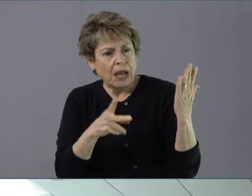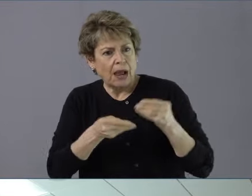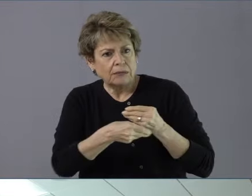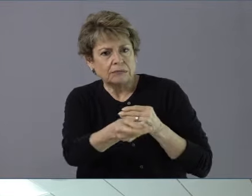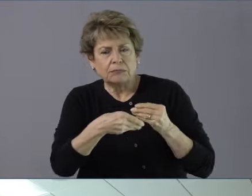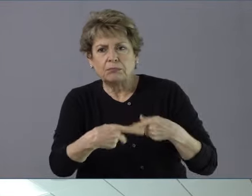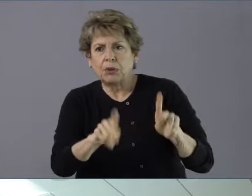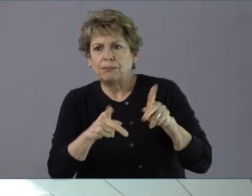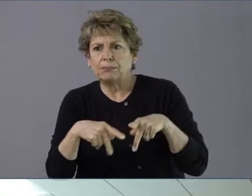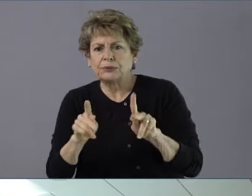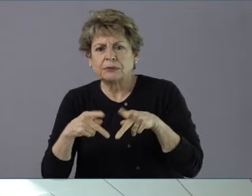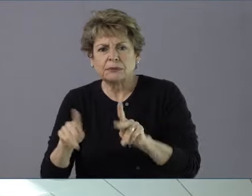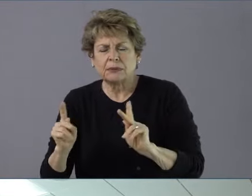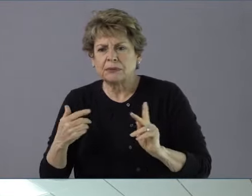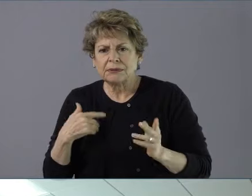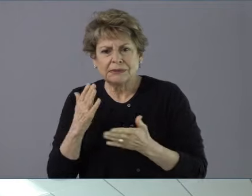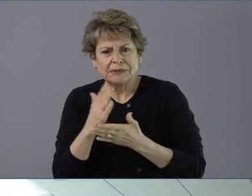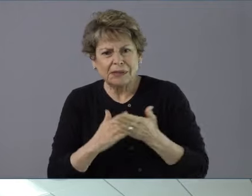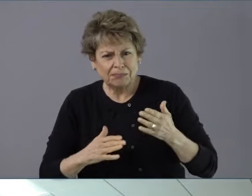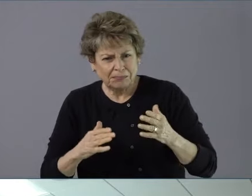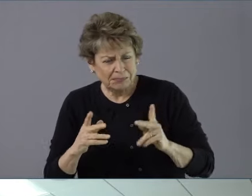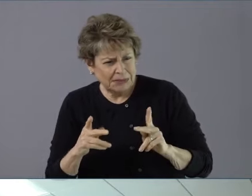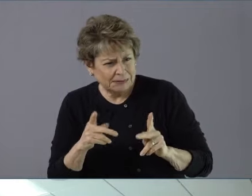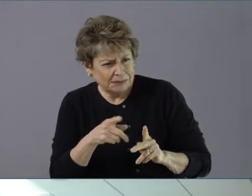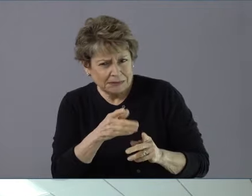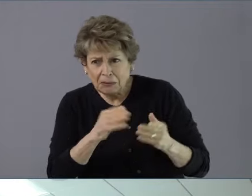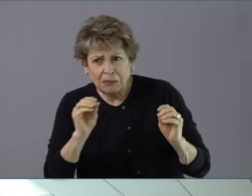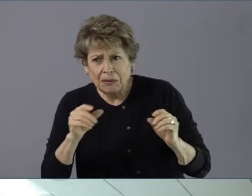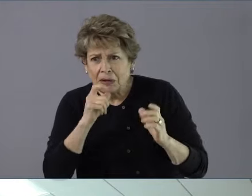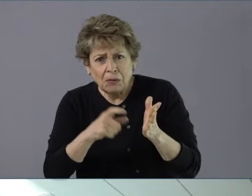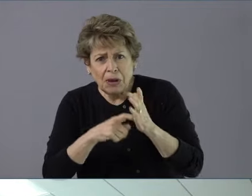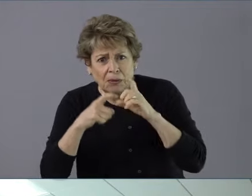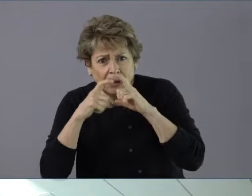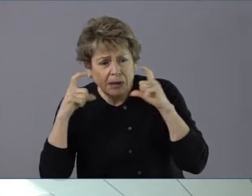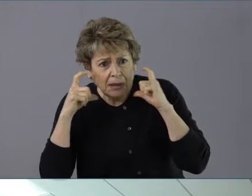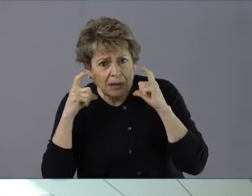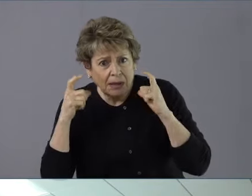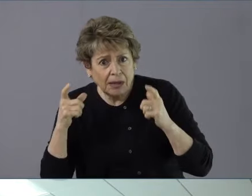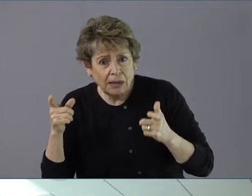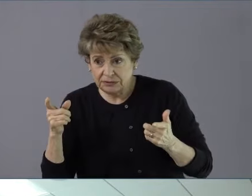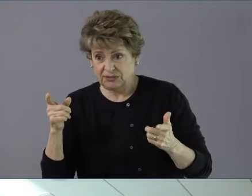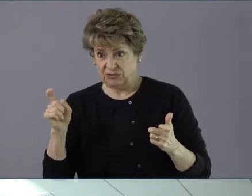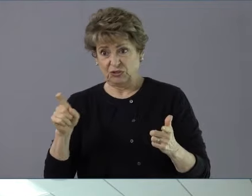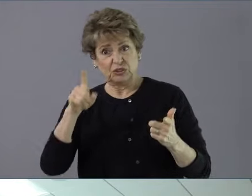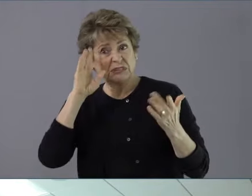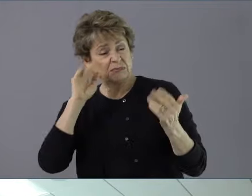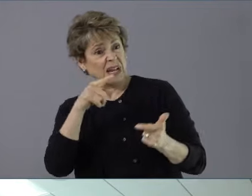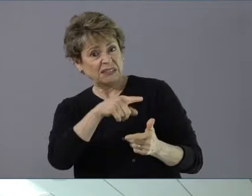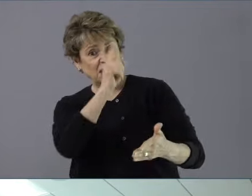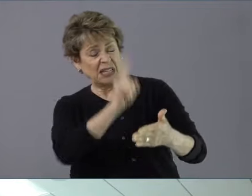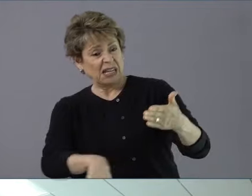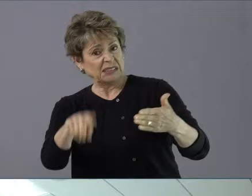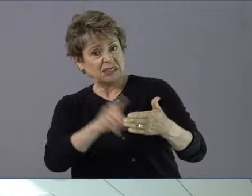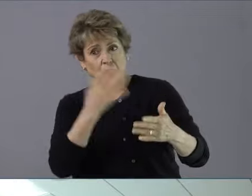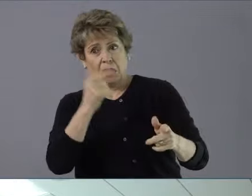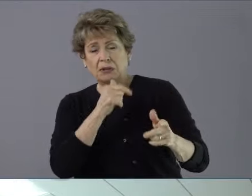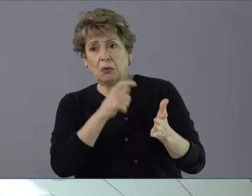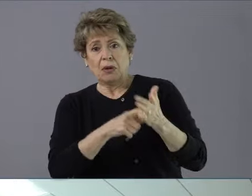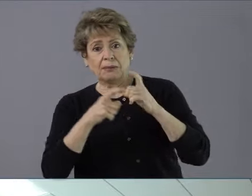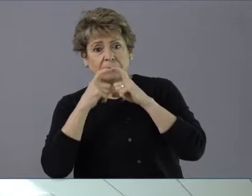that don't require masks. Have you given any thought to canceling those events to prevent these large gatherings that could potentially spread